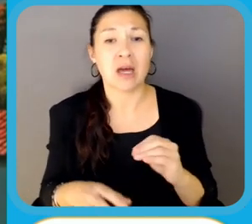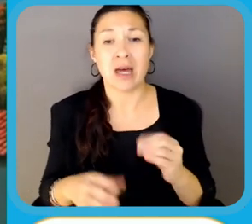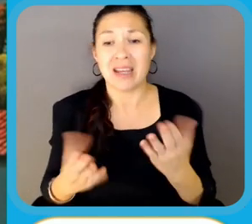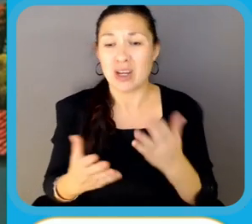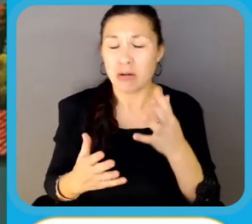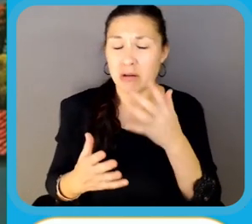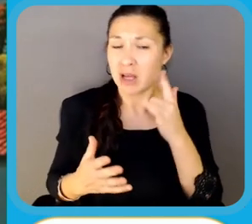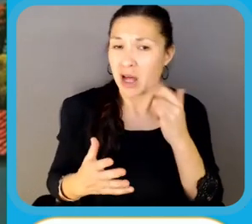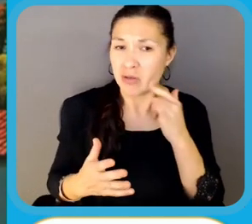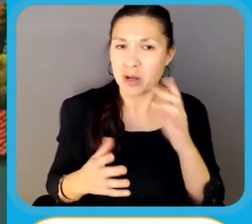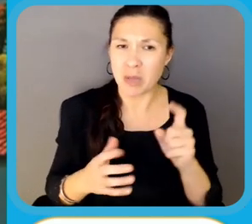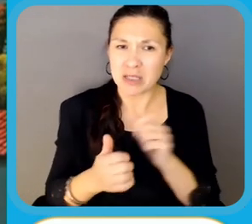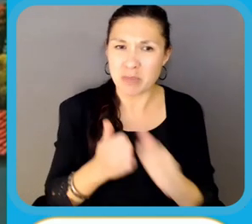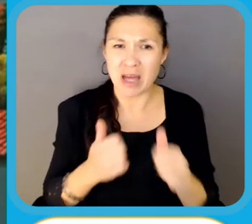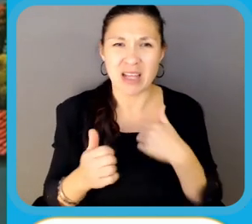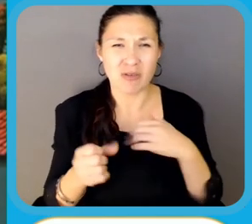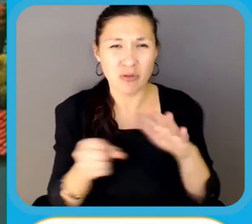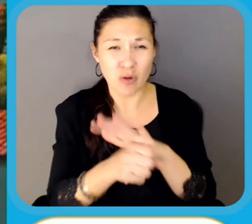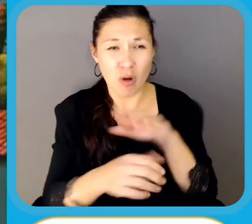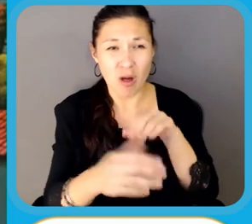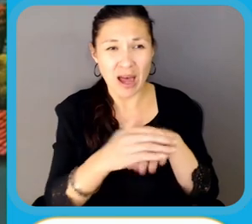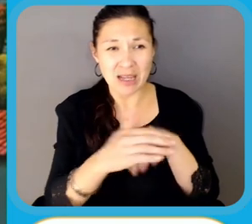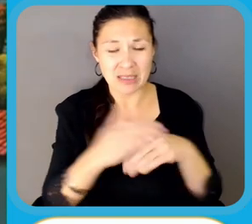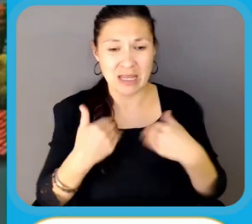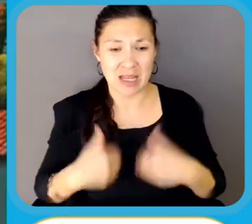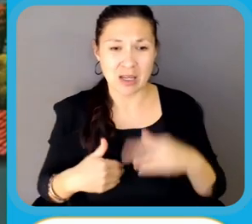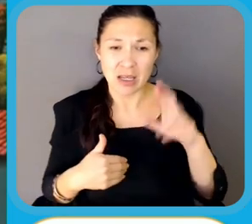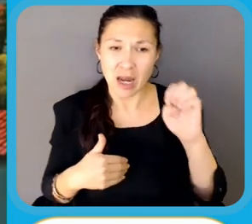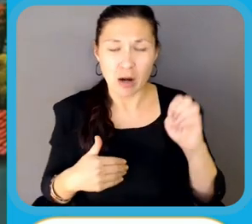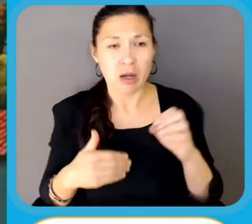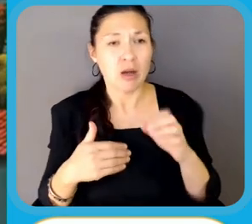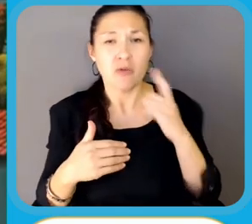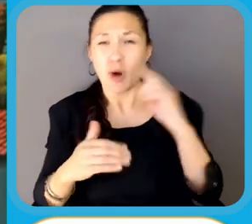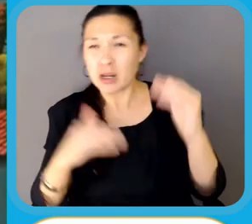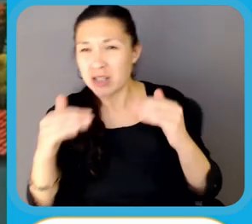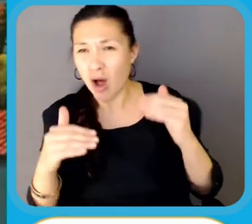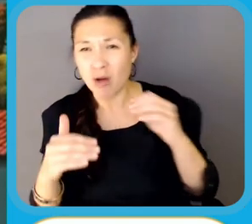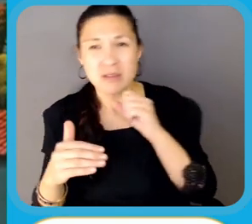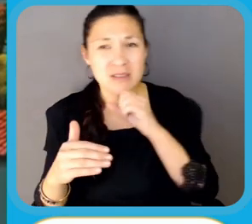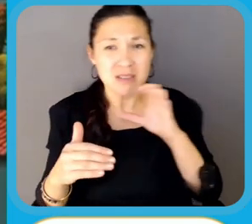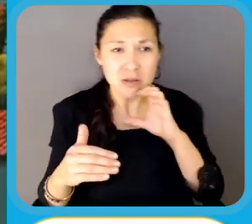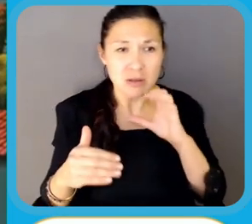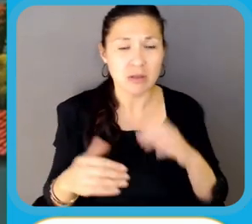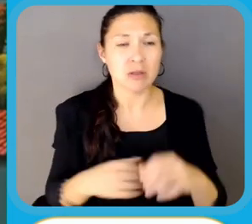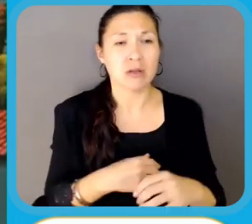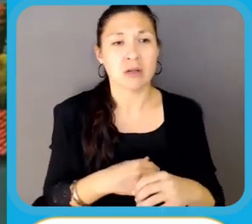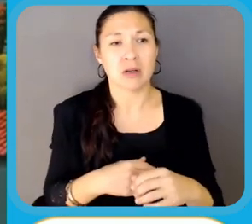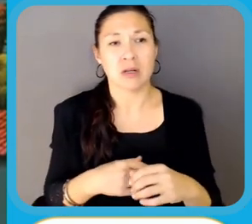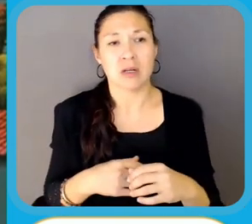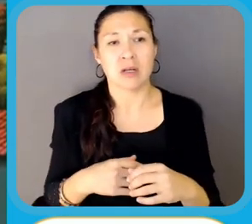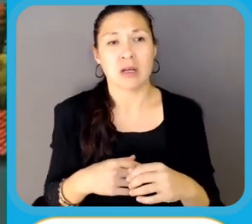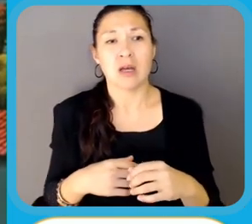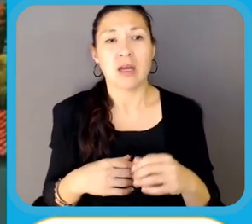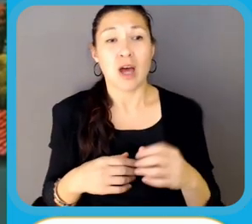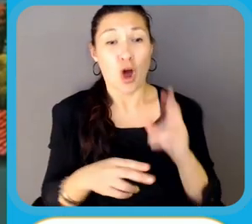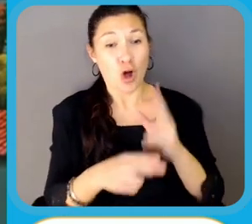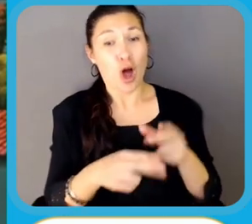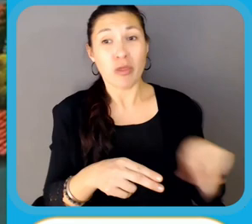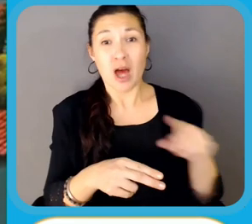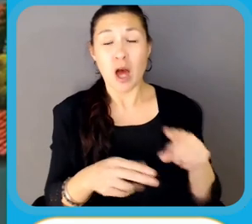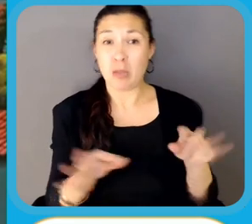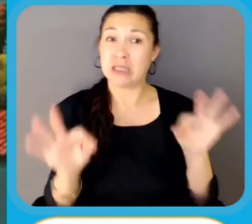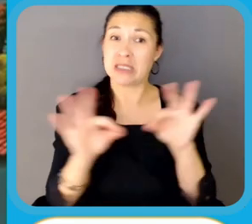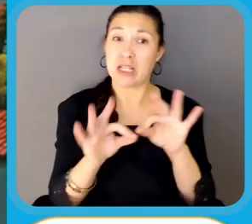for undocumented immigrant adults and seniors. We can't praise undocumented immigrant workers for being essential and then allow them to be